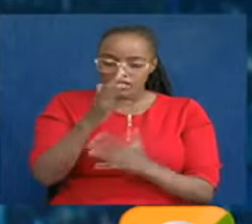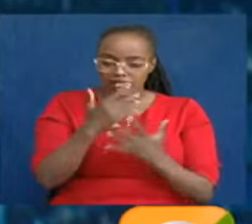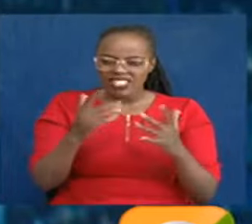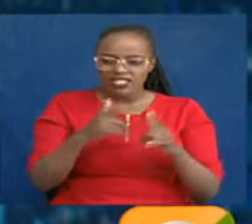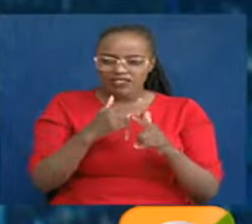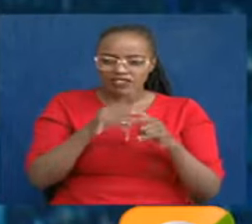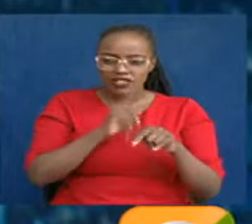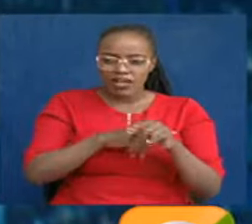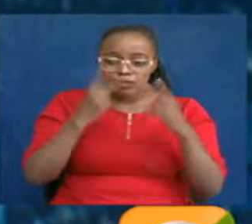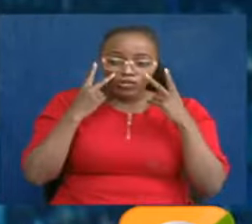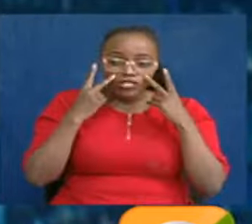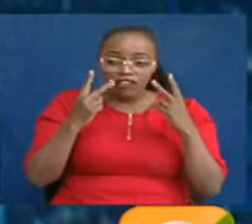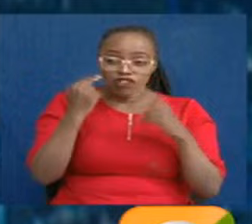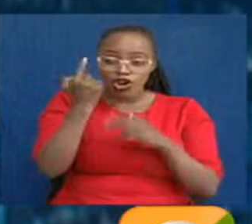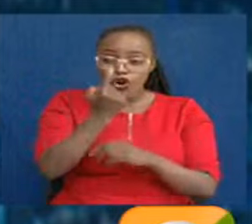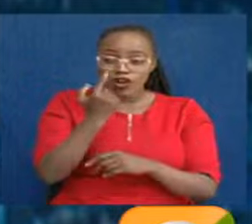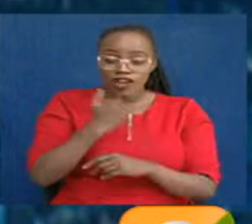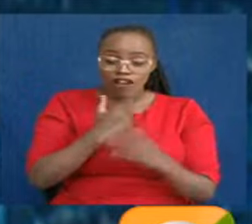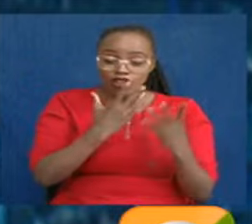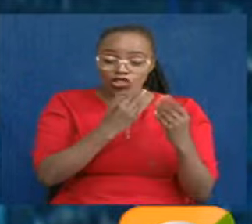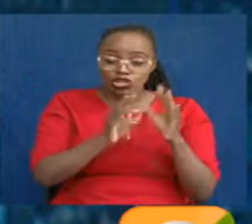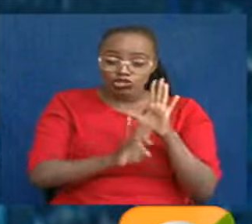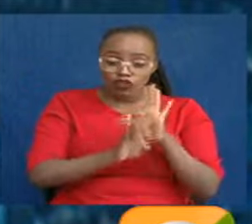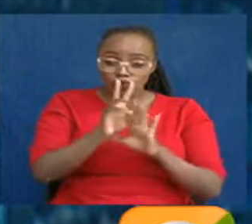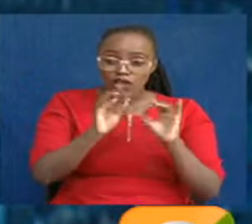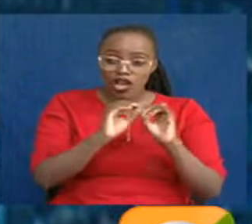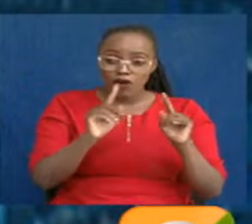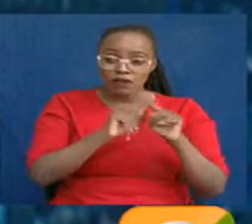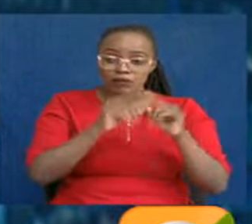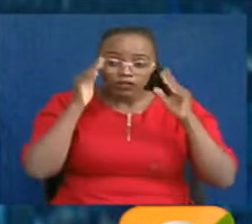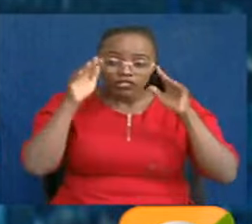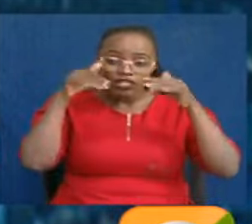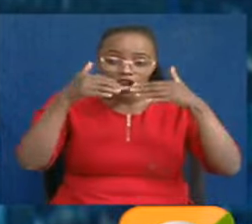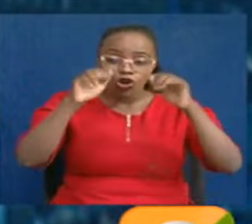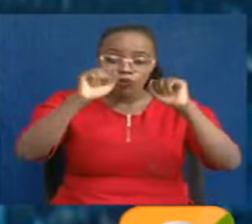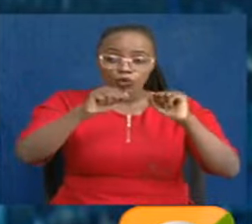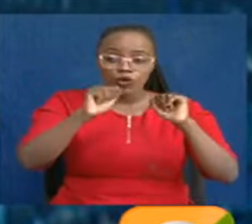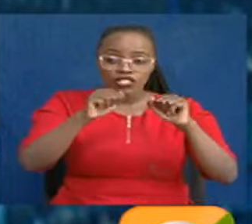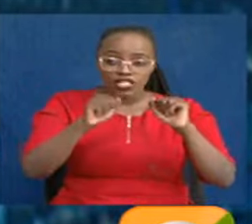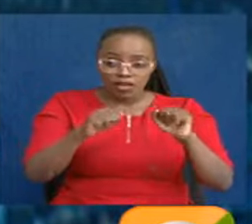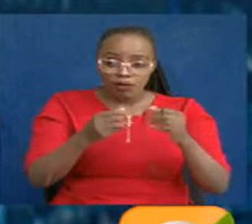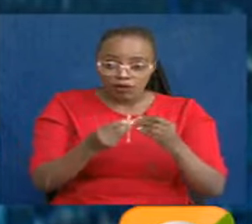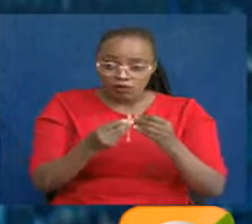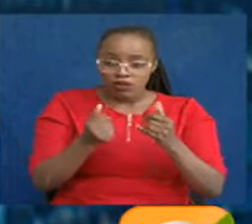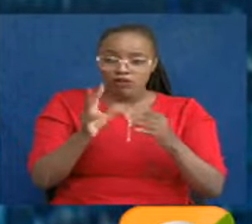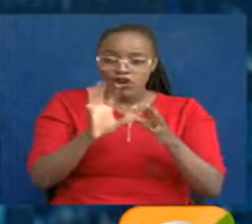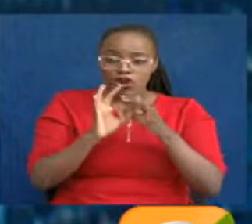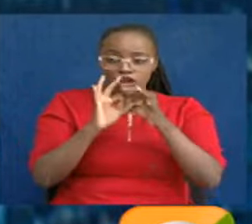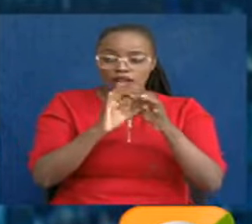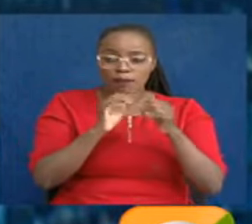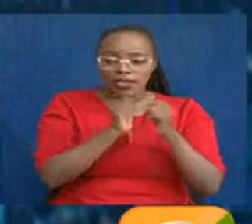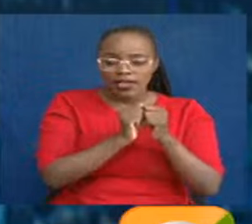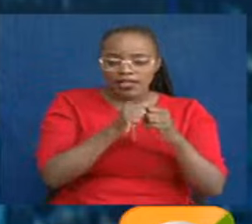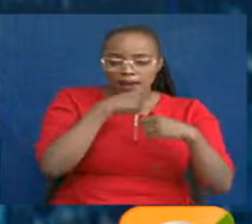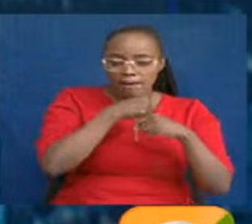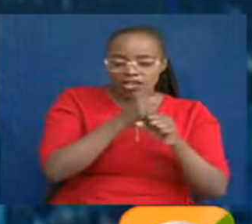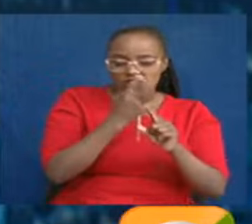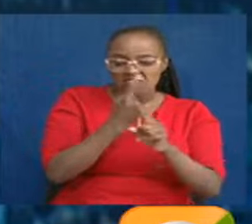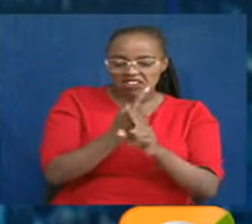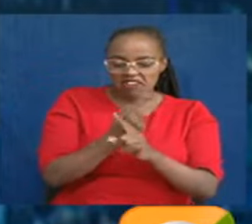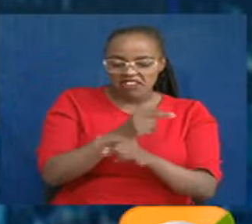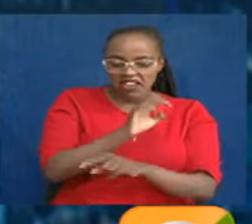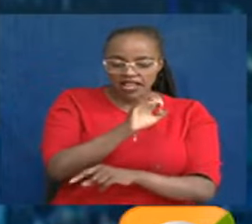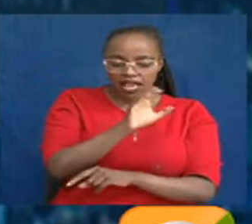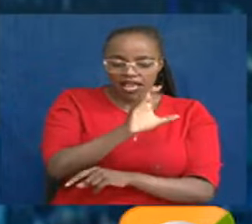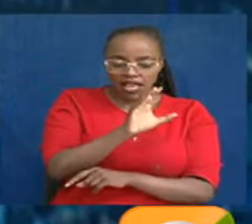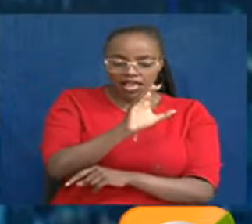at not just the software, but we look at how we can also collaborate in electronic and